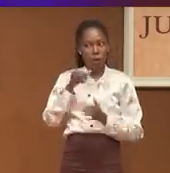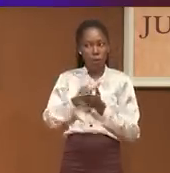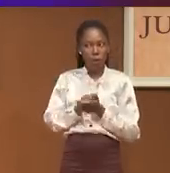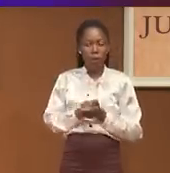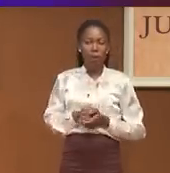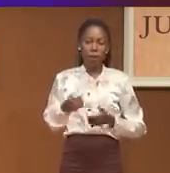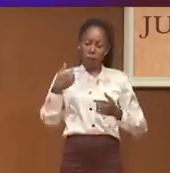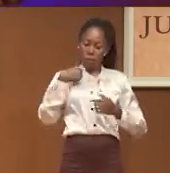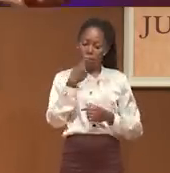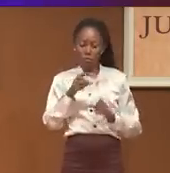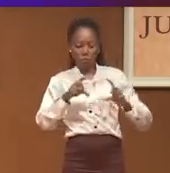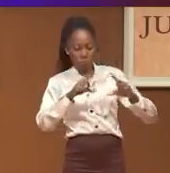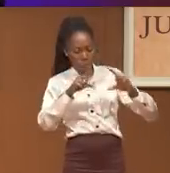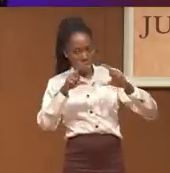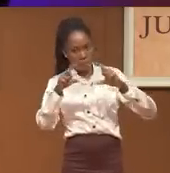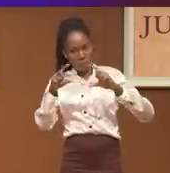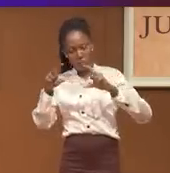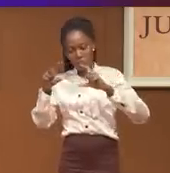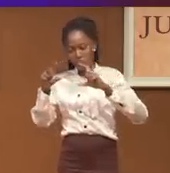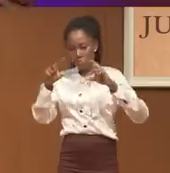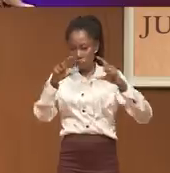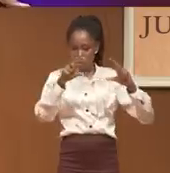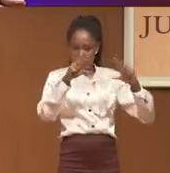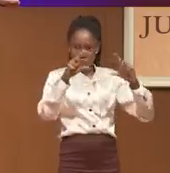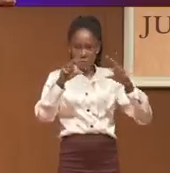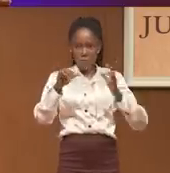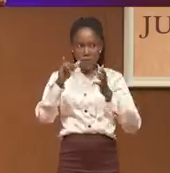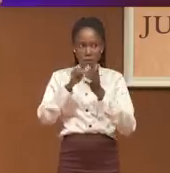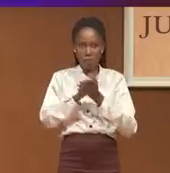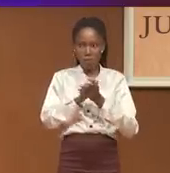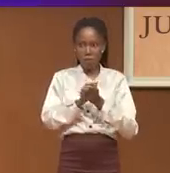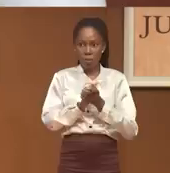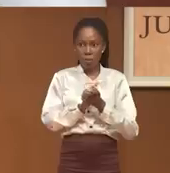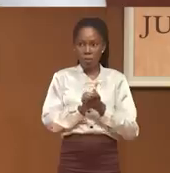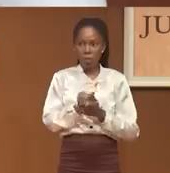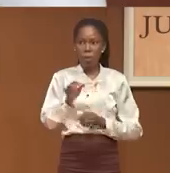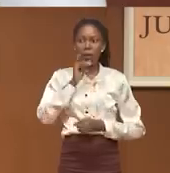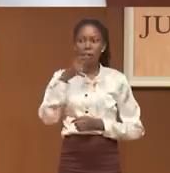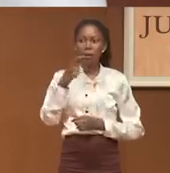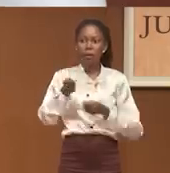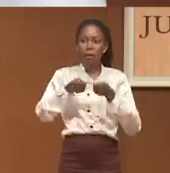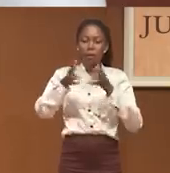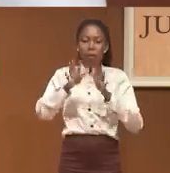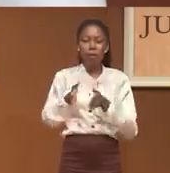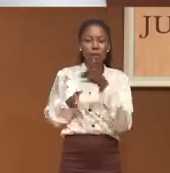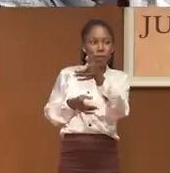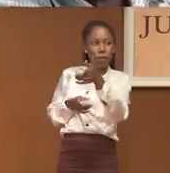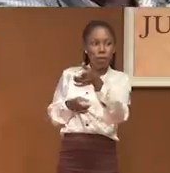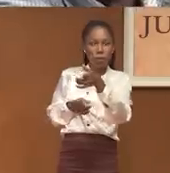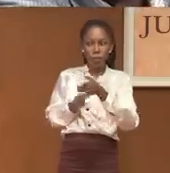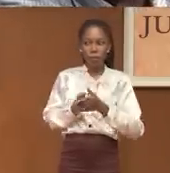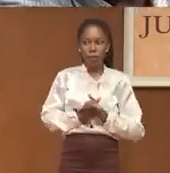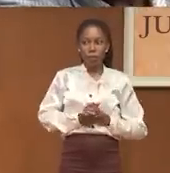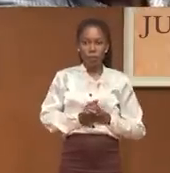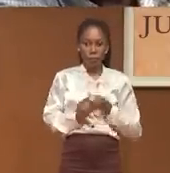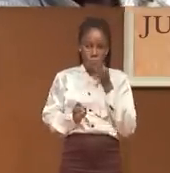we are on the land now. It's semi-built up. Is that correct? Is the admin manager here? I want you to come